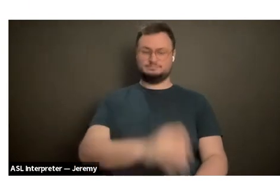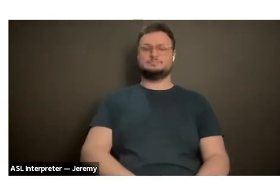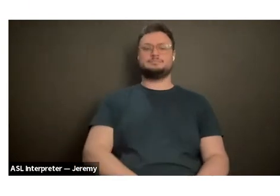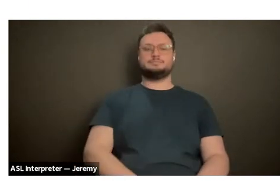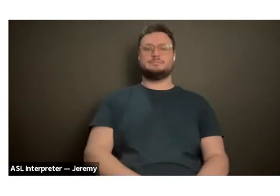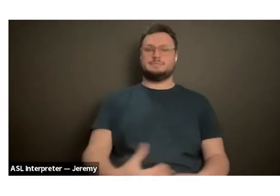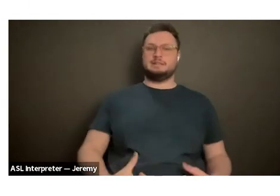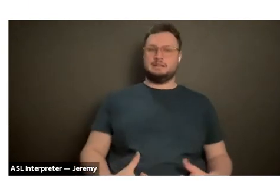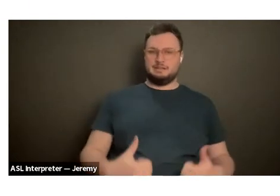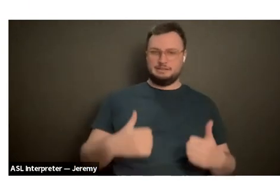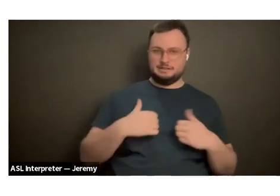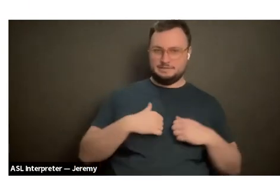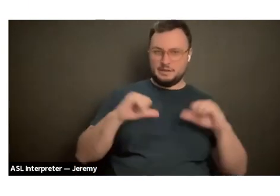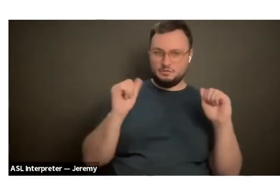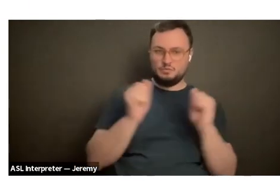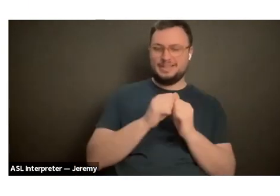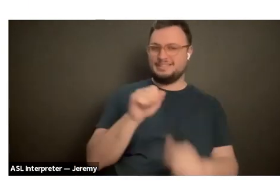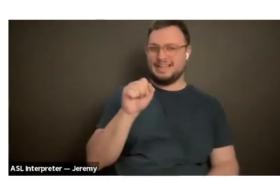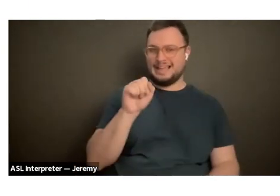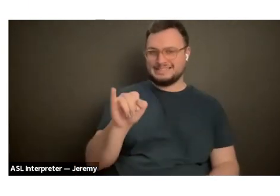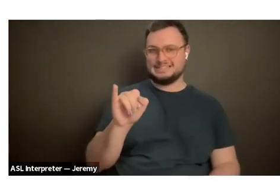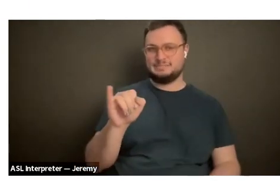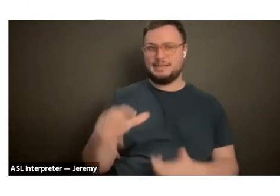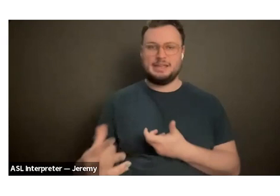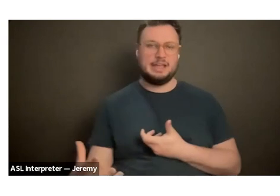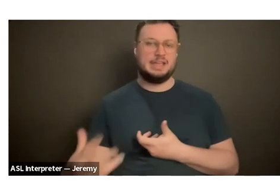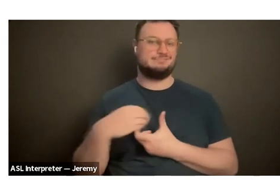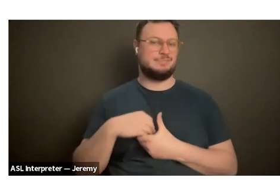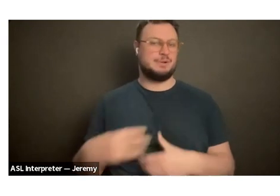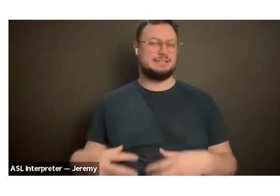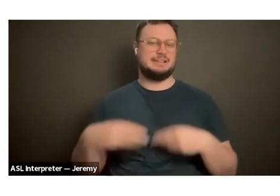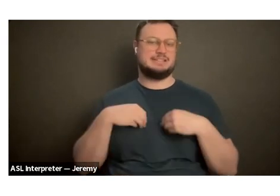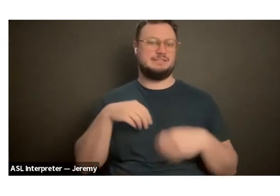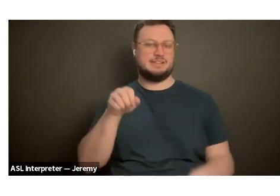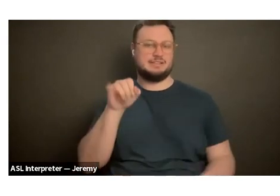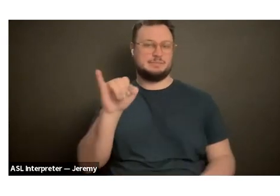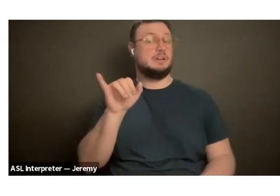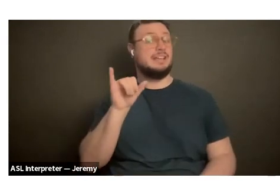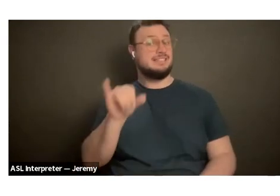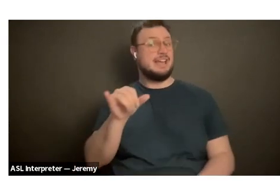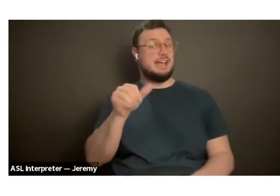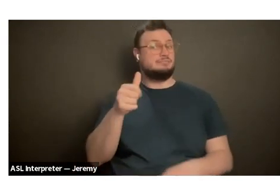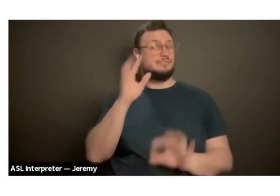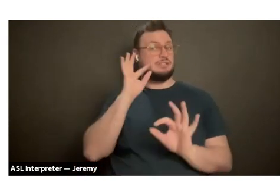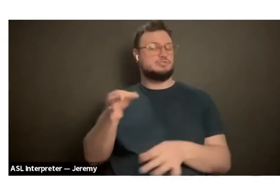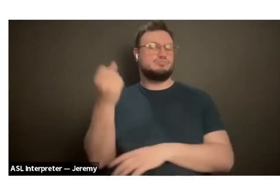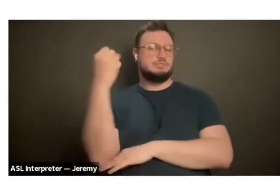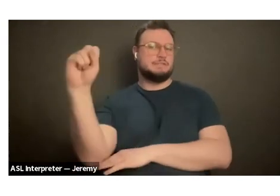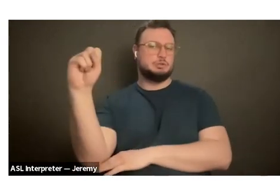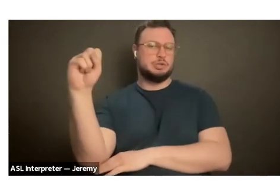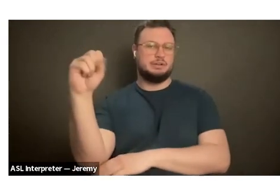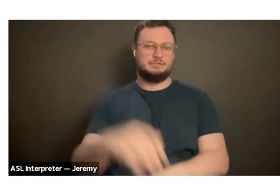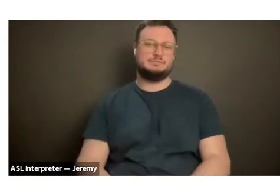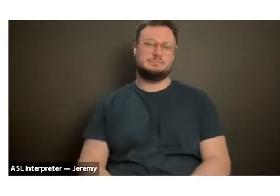and embracing it wholeheartedly is a revolutionary act for disabled people. The interdependence and